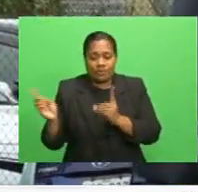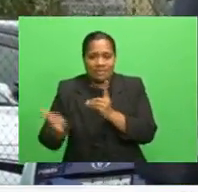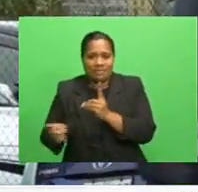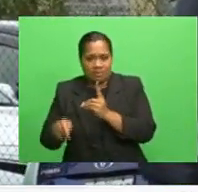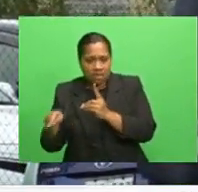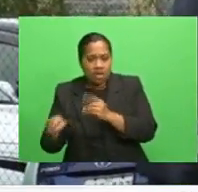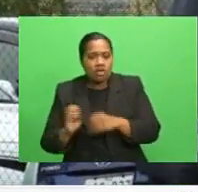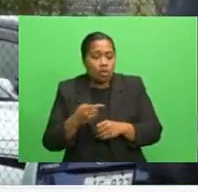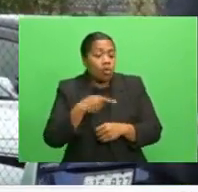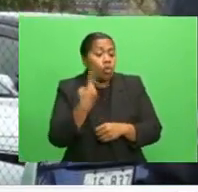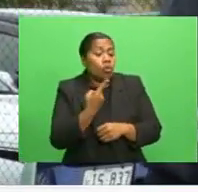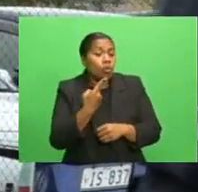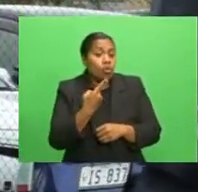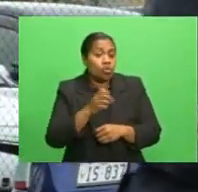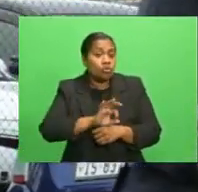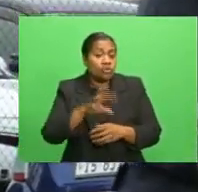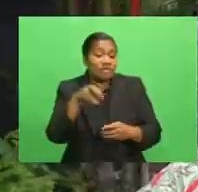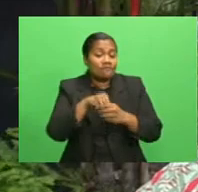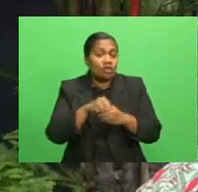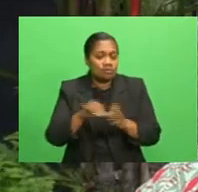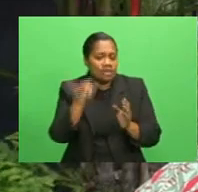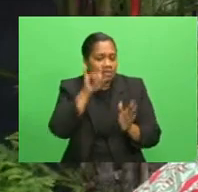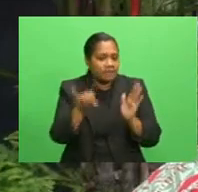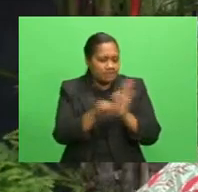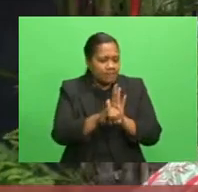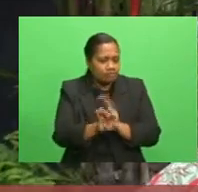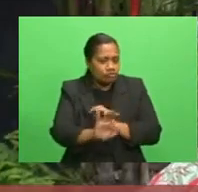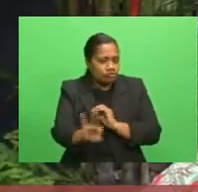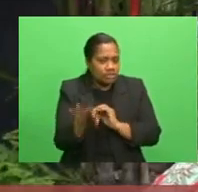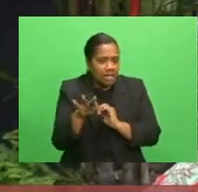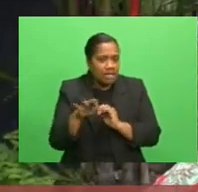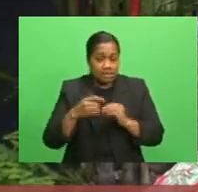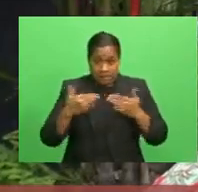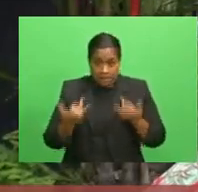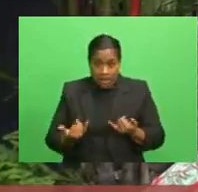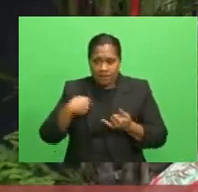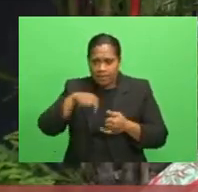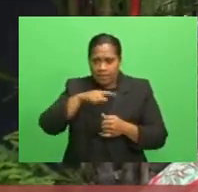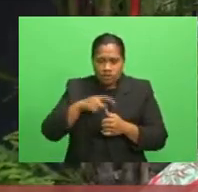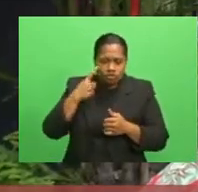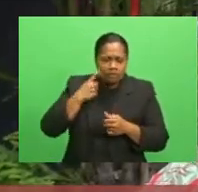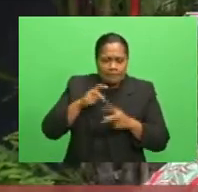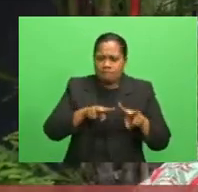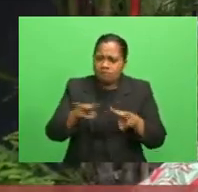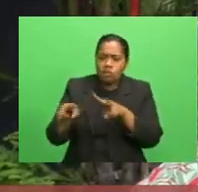are yet to be identified. At this stage, we are yet to identify the police officers that